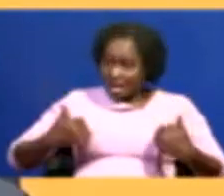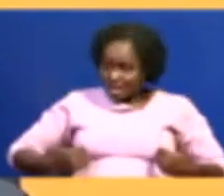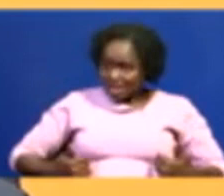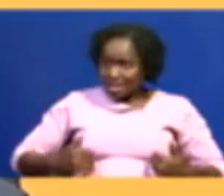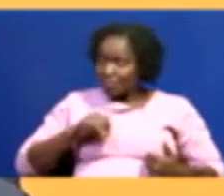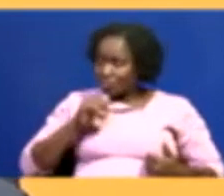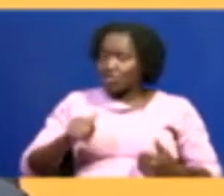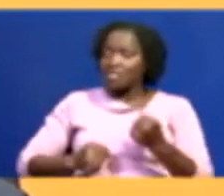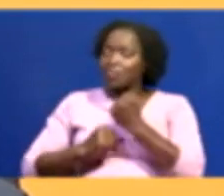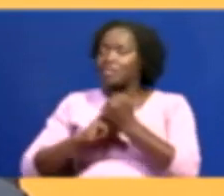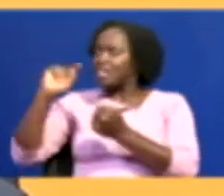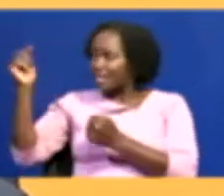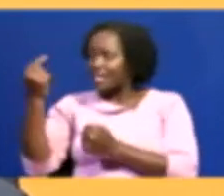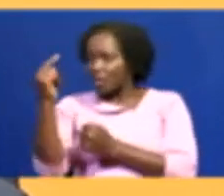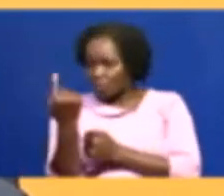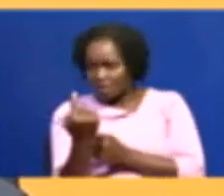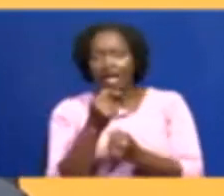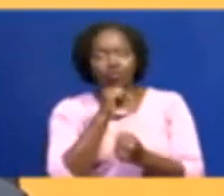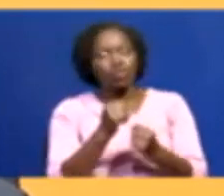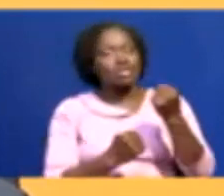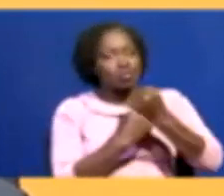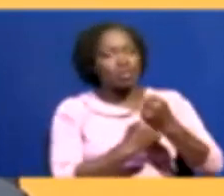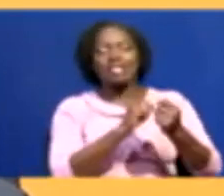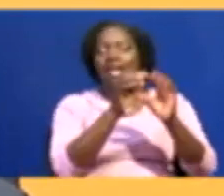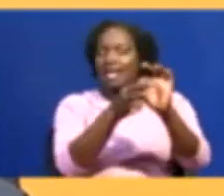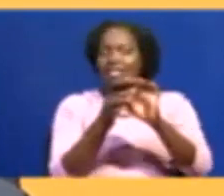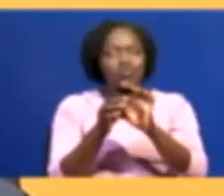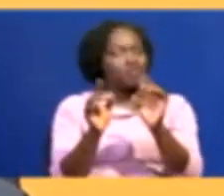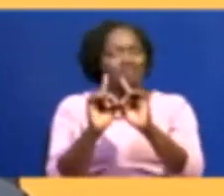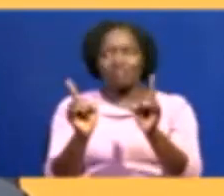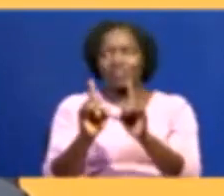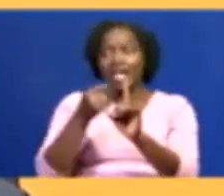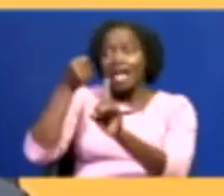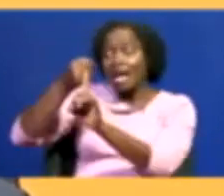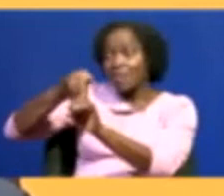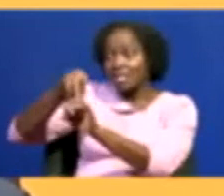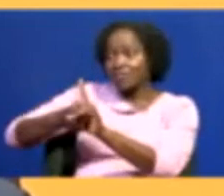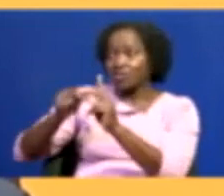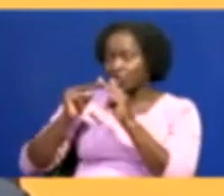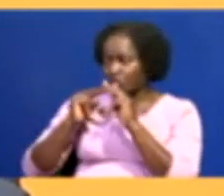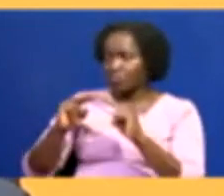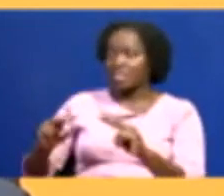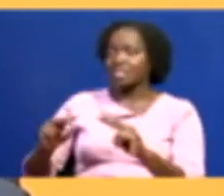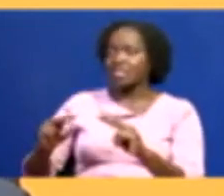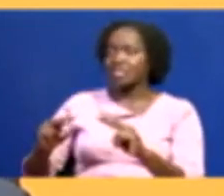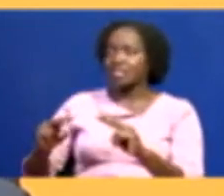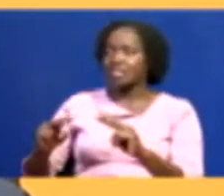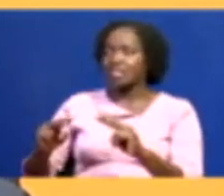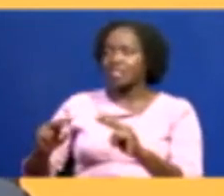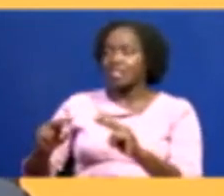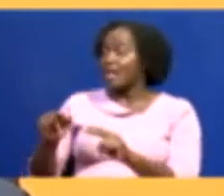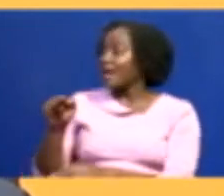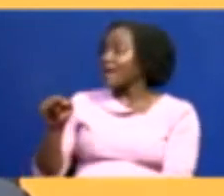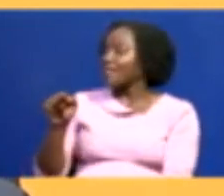Kenya Kwanza, I am not supporting Azimio, because I'm an advocate of peace. Mm-hmm. And